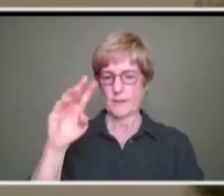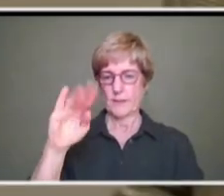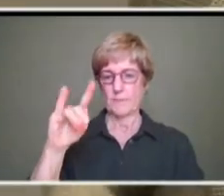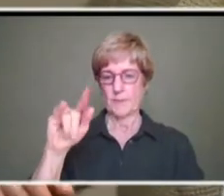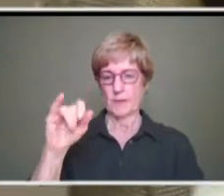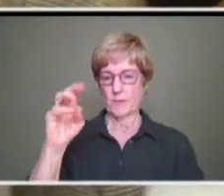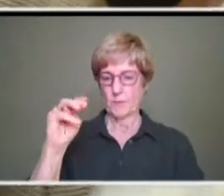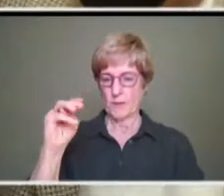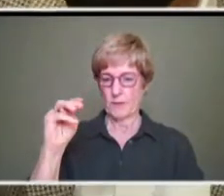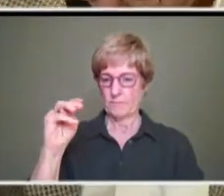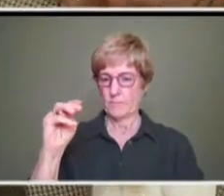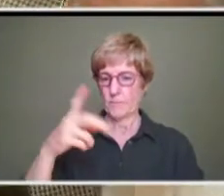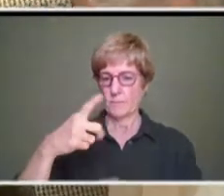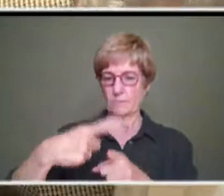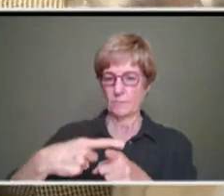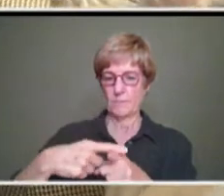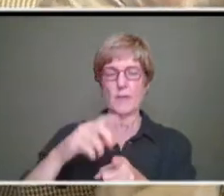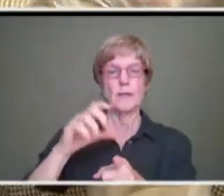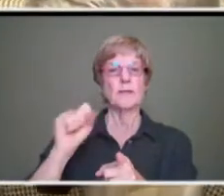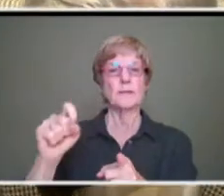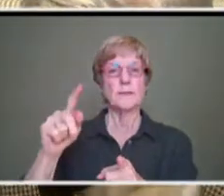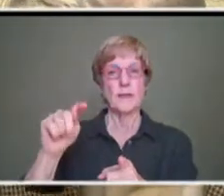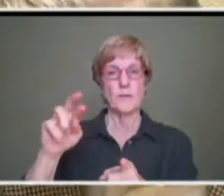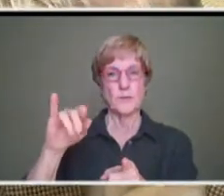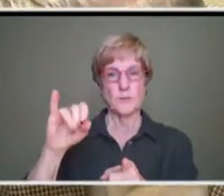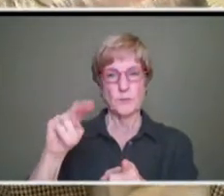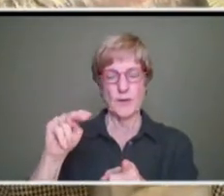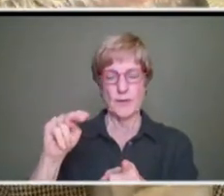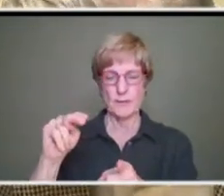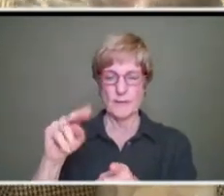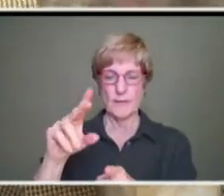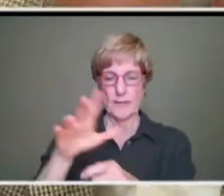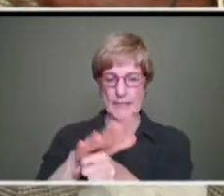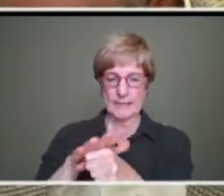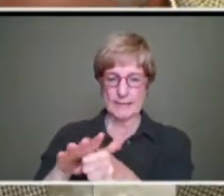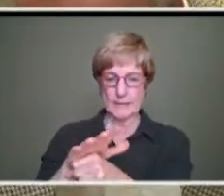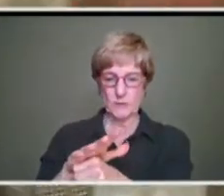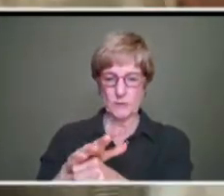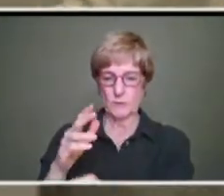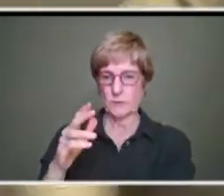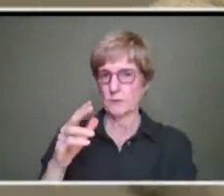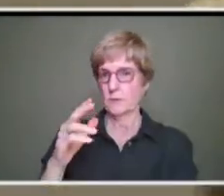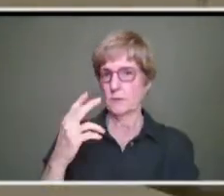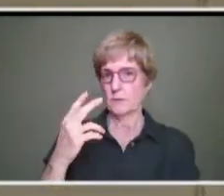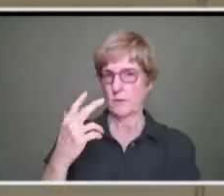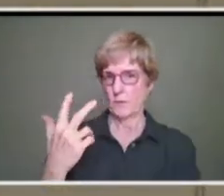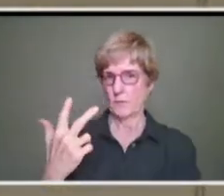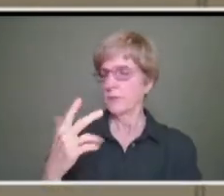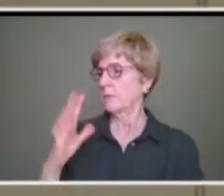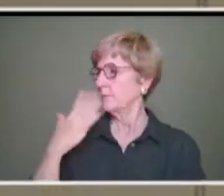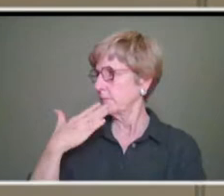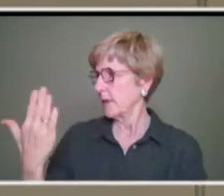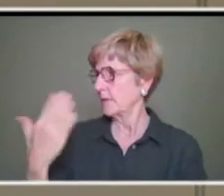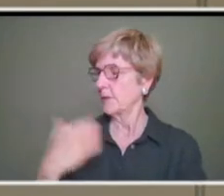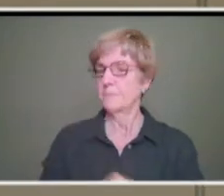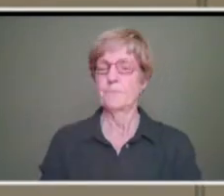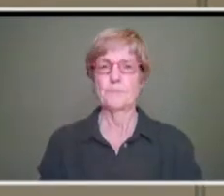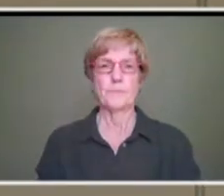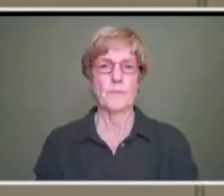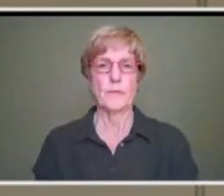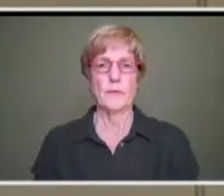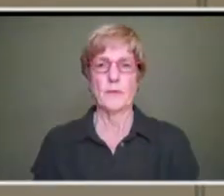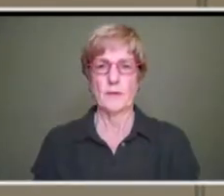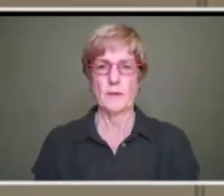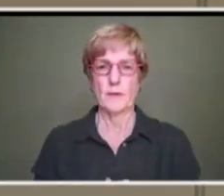West of South Tryon Street in Council District thank you um